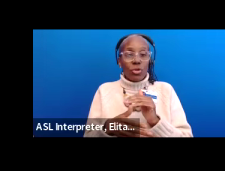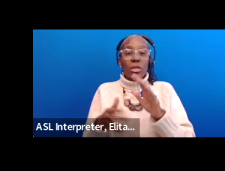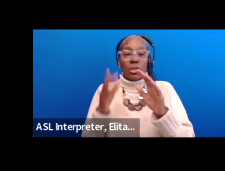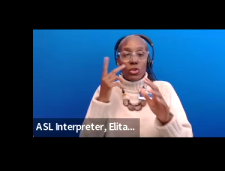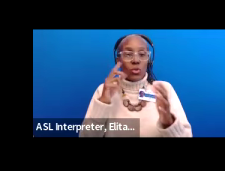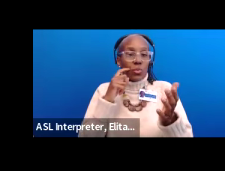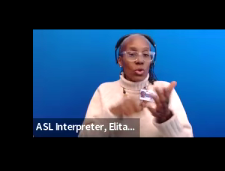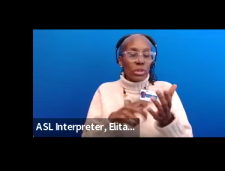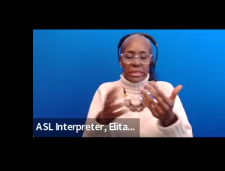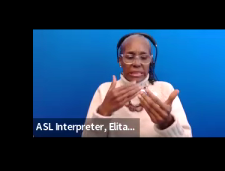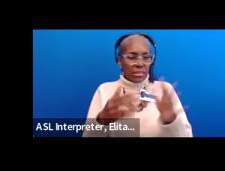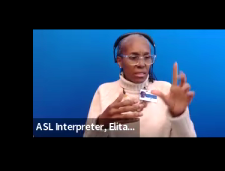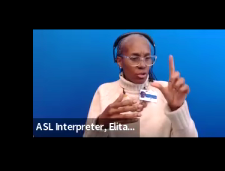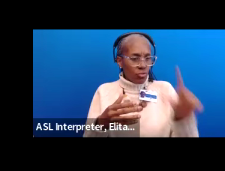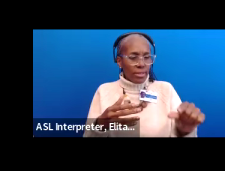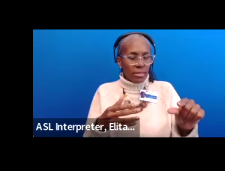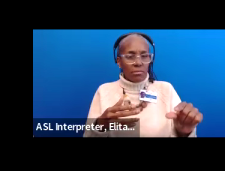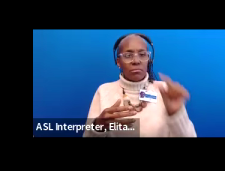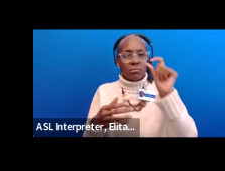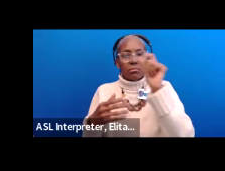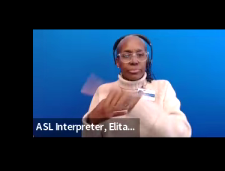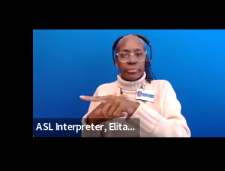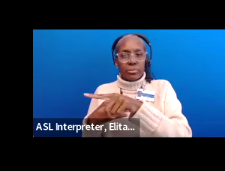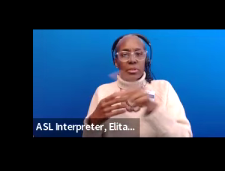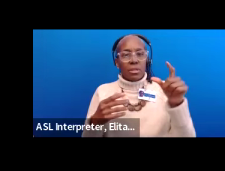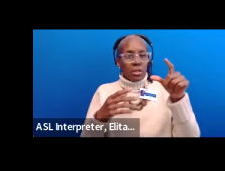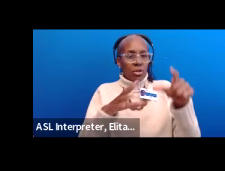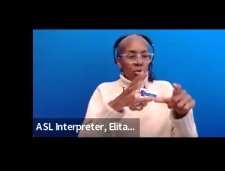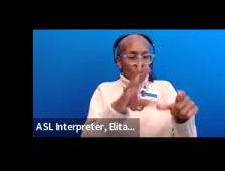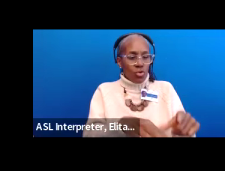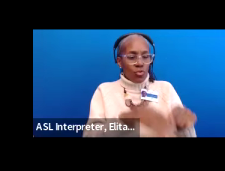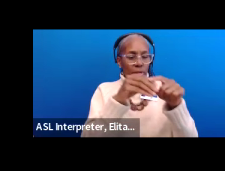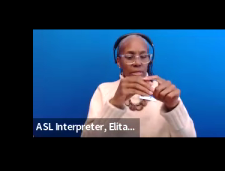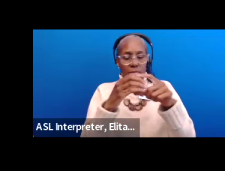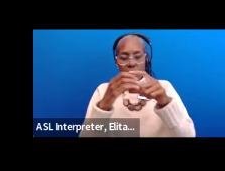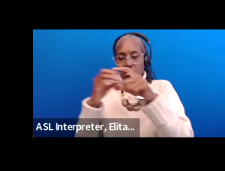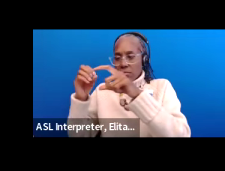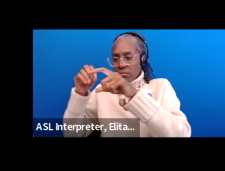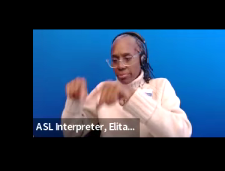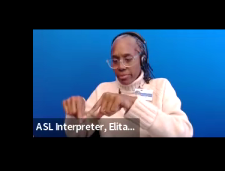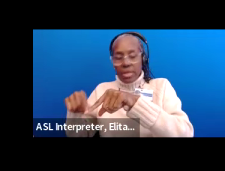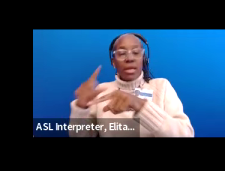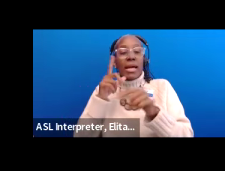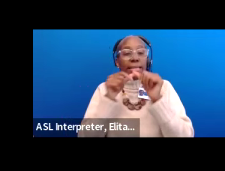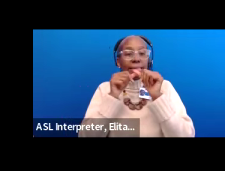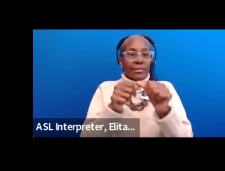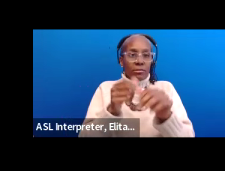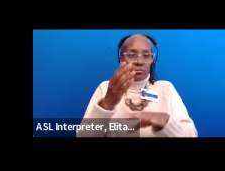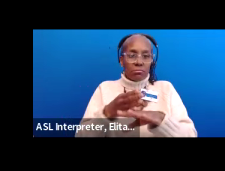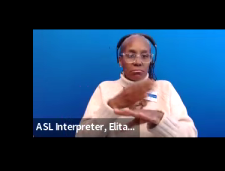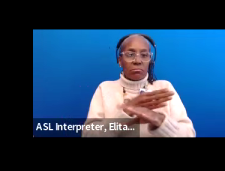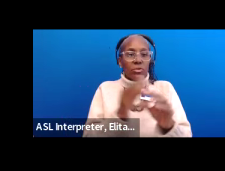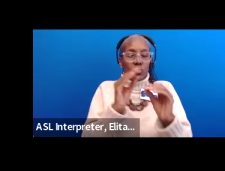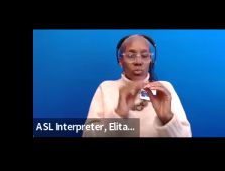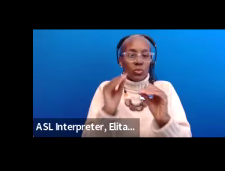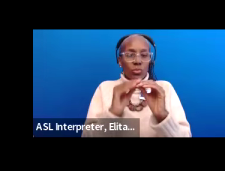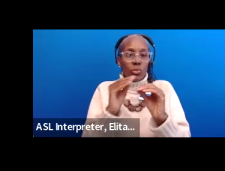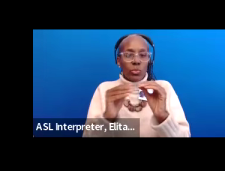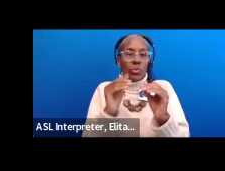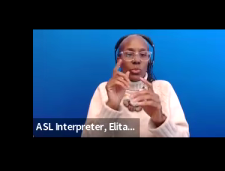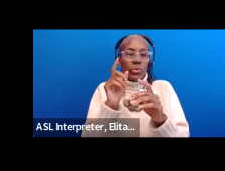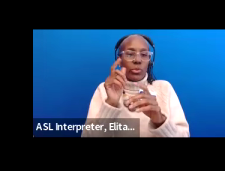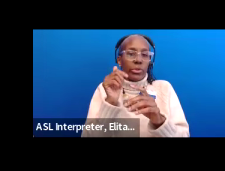can see he can easily grasp, transport, and release those balls. And that function continued to progress as he had more days of therapy